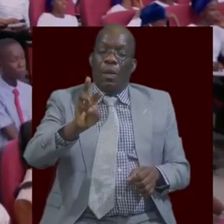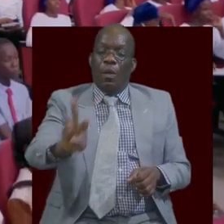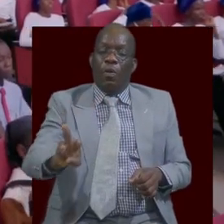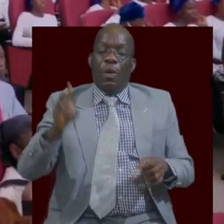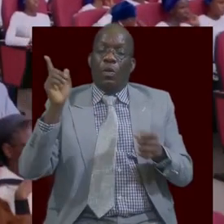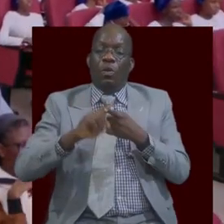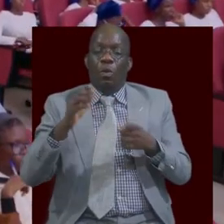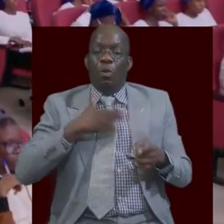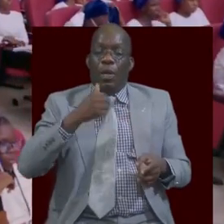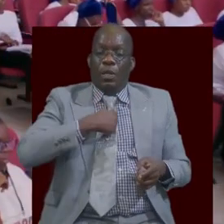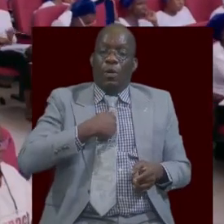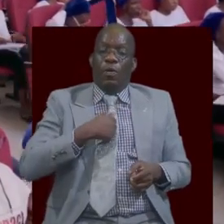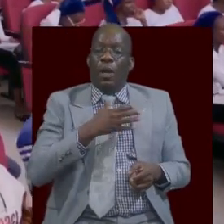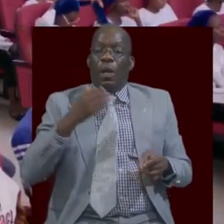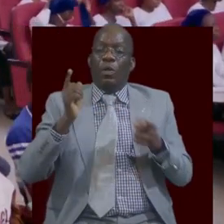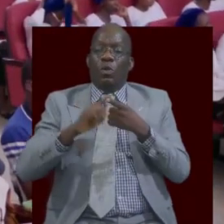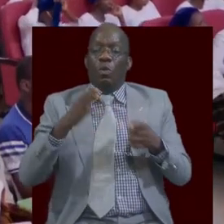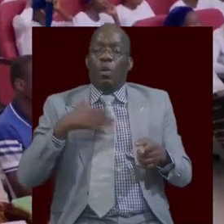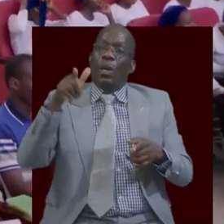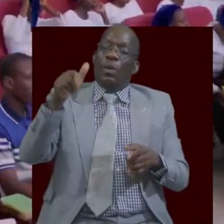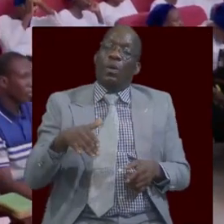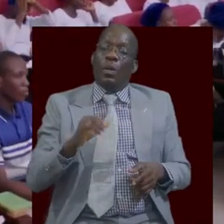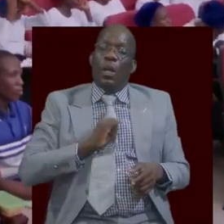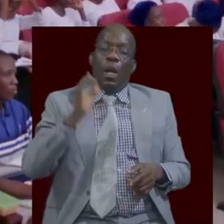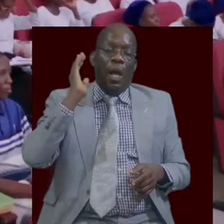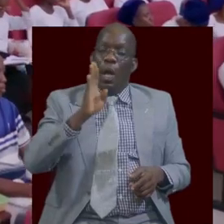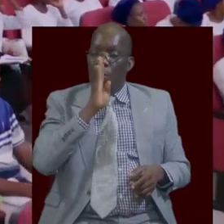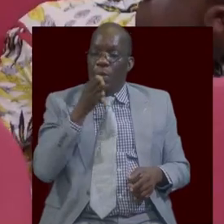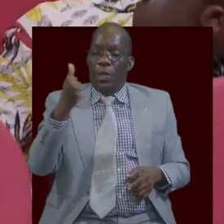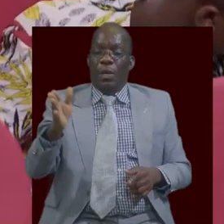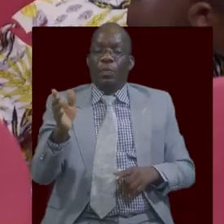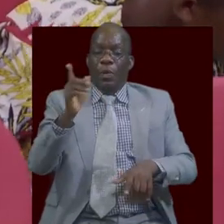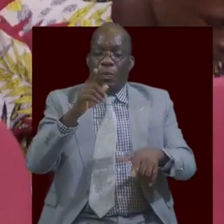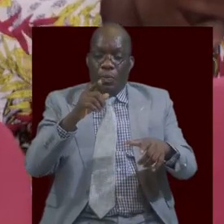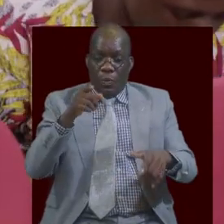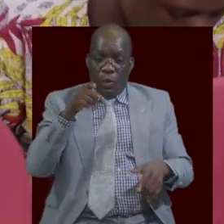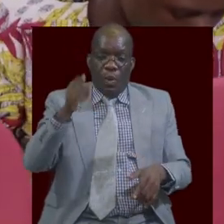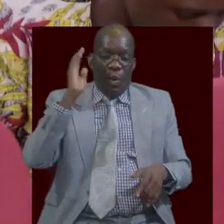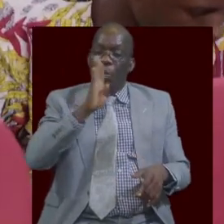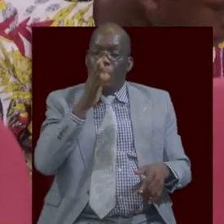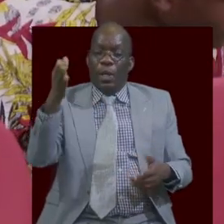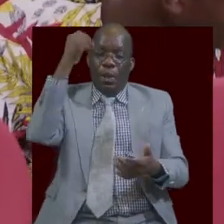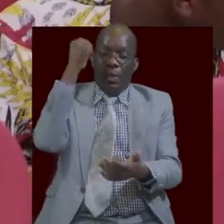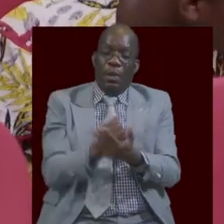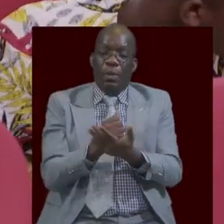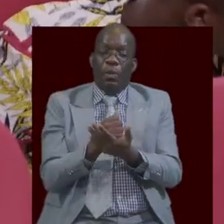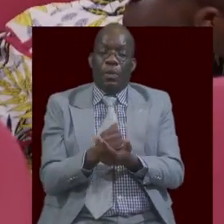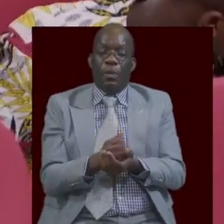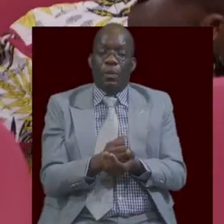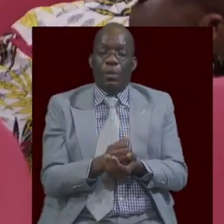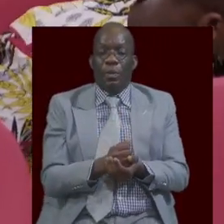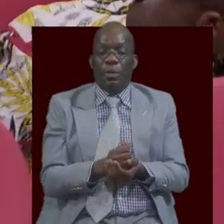God, I will be there. You will be there. And then